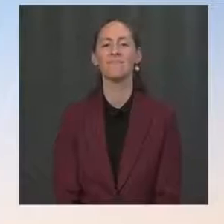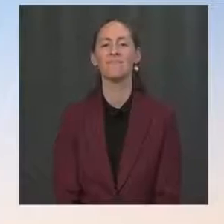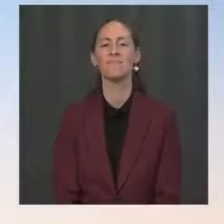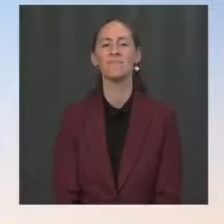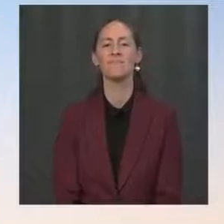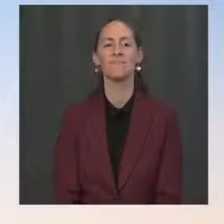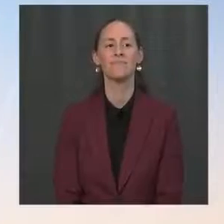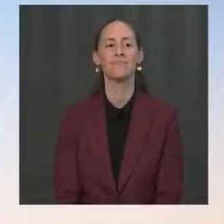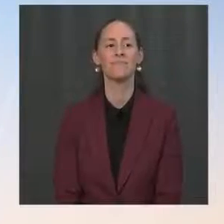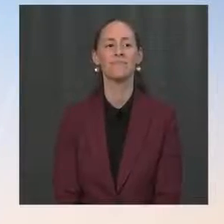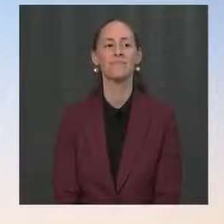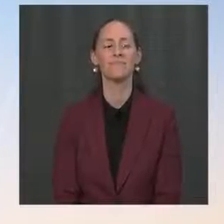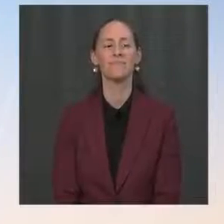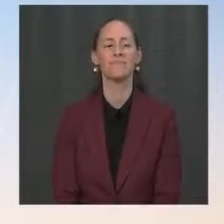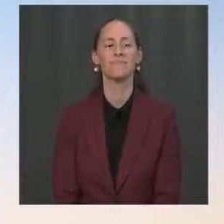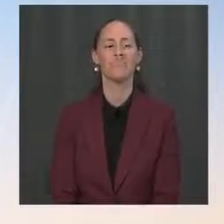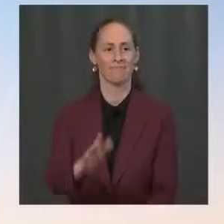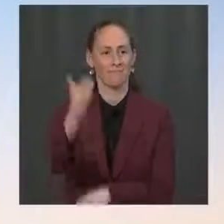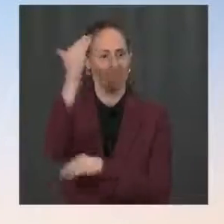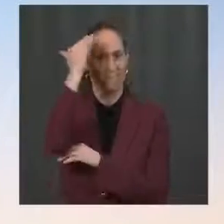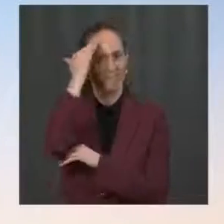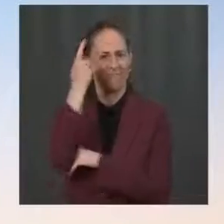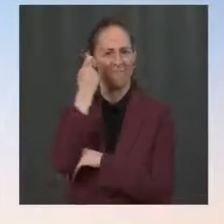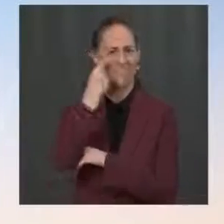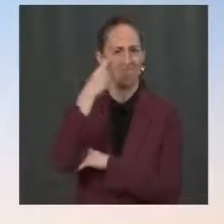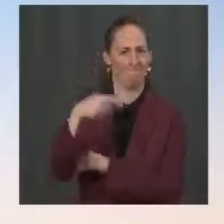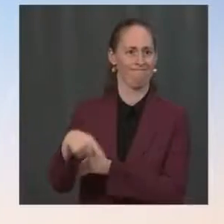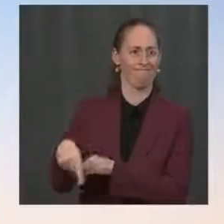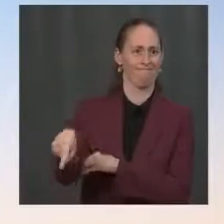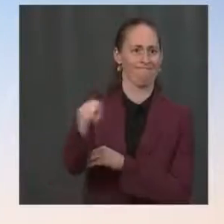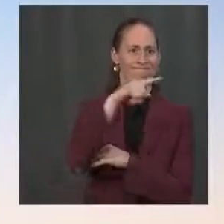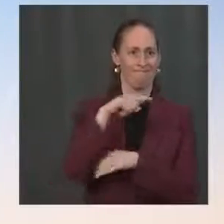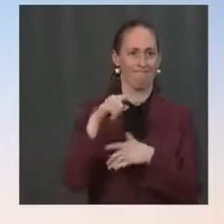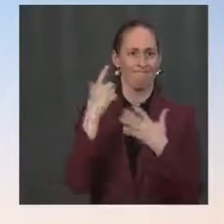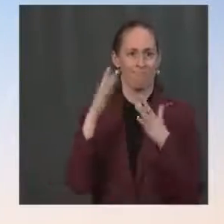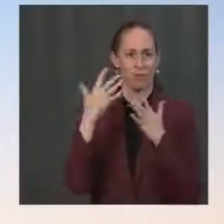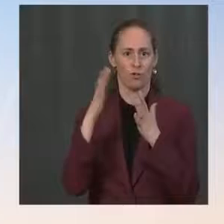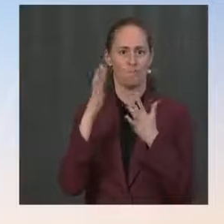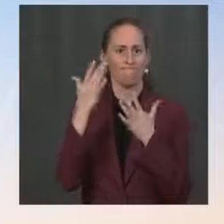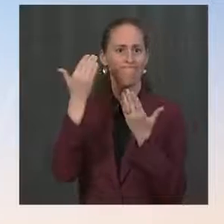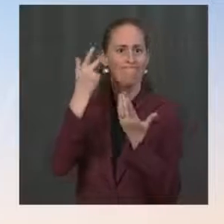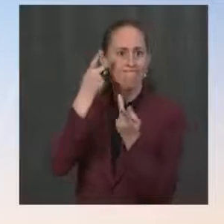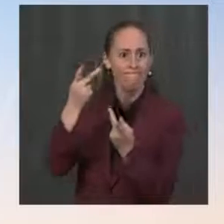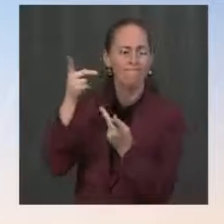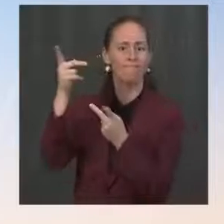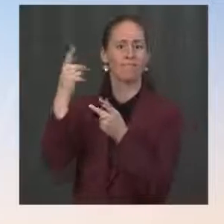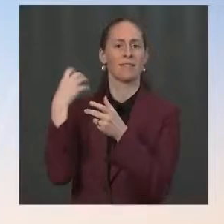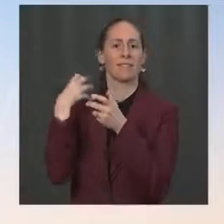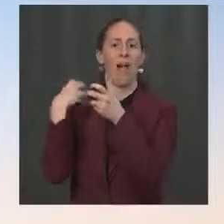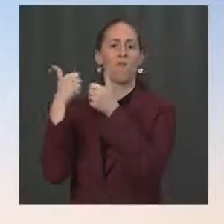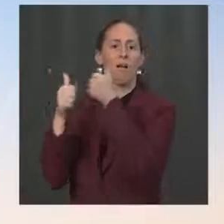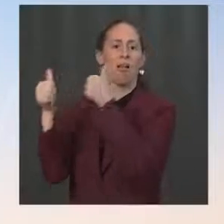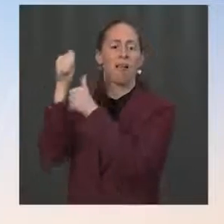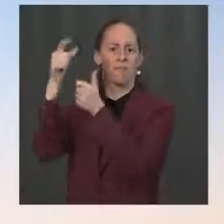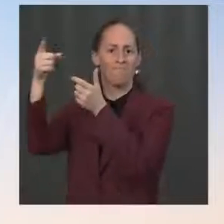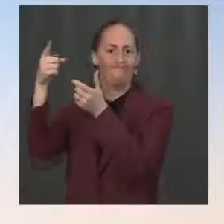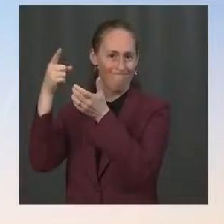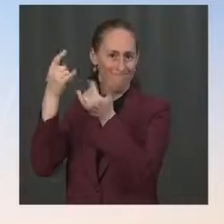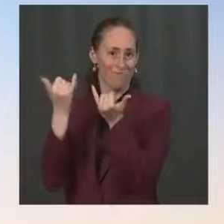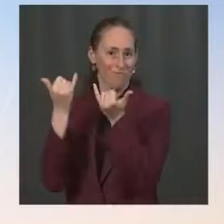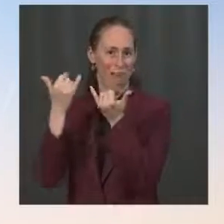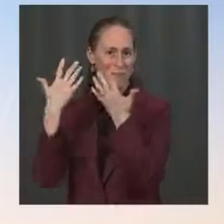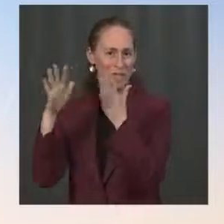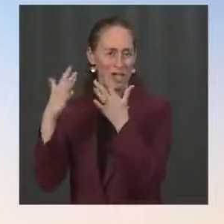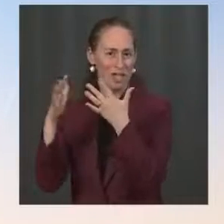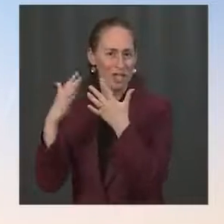I know you all have heard from General McKenzie today, as well as the President, but obviously I wanted to provide the opportunity to answer additional questions